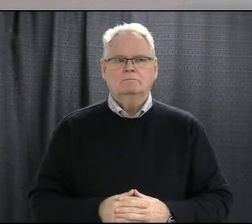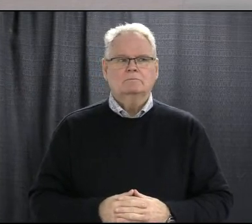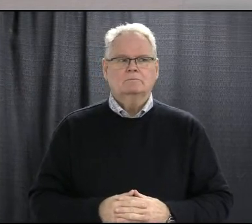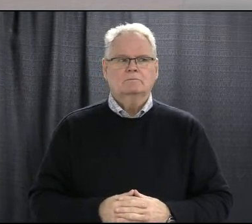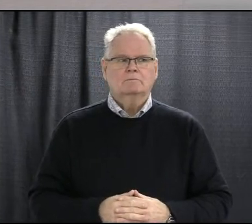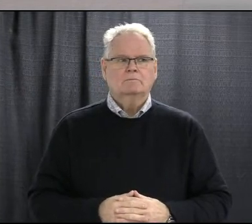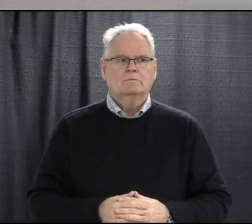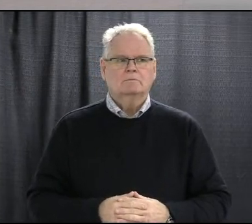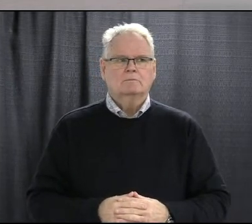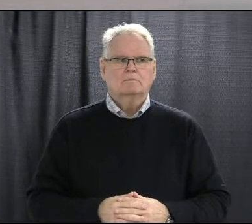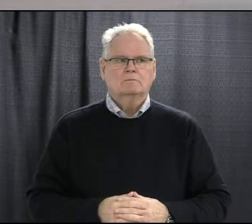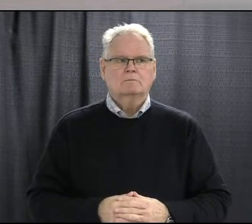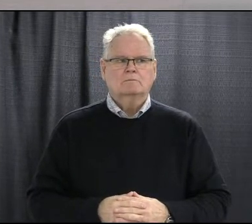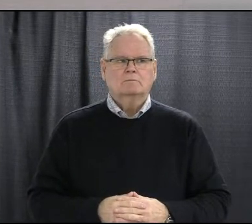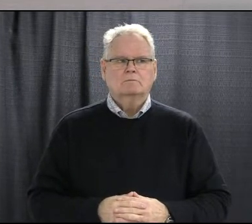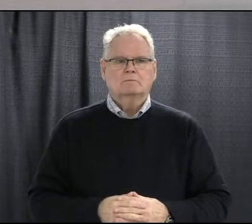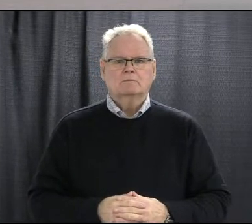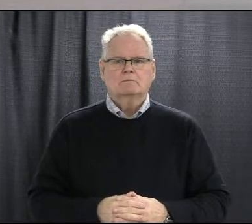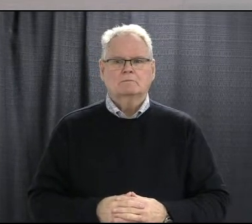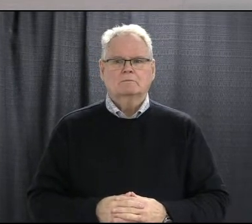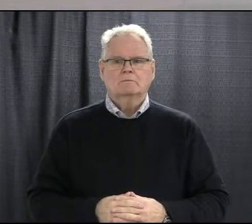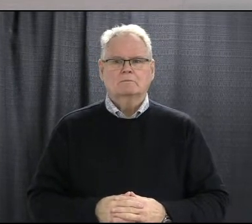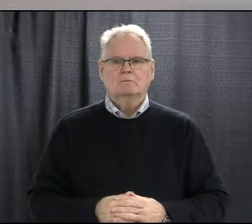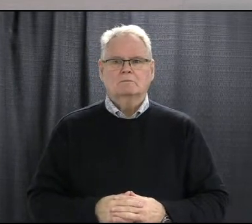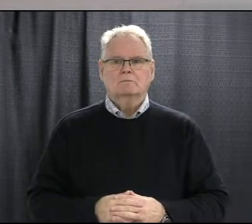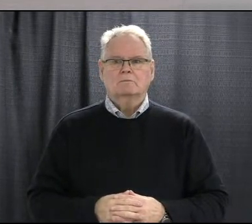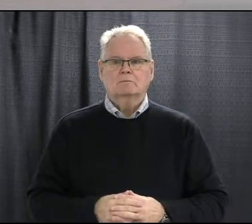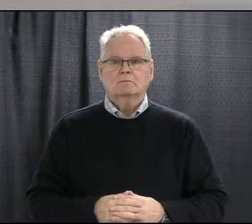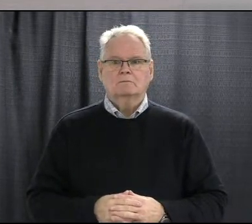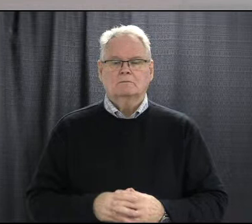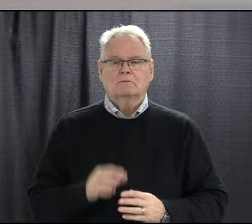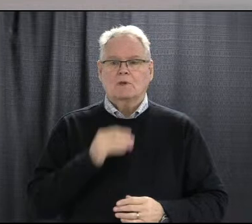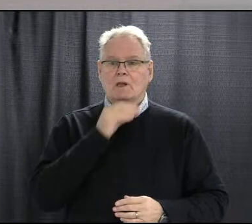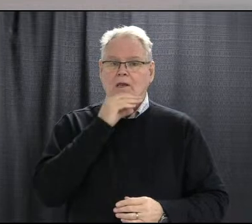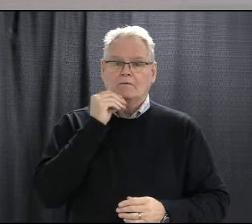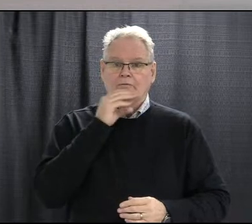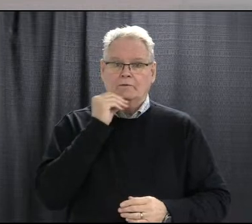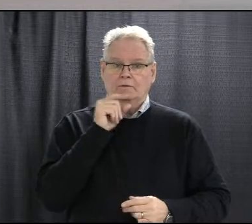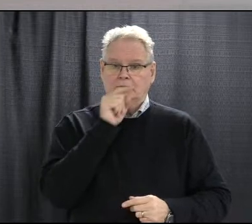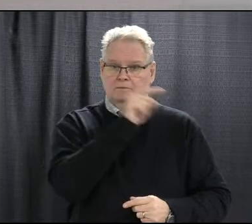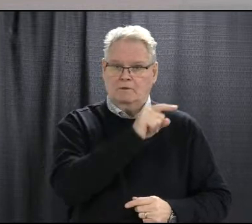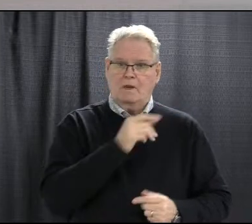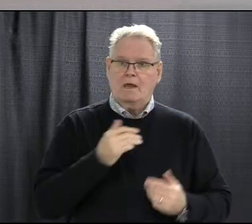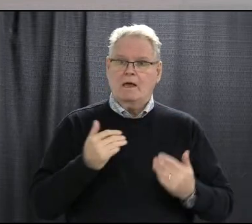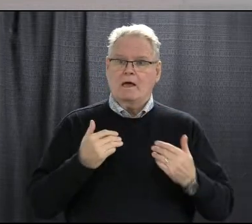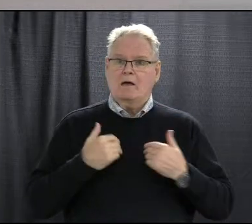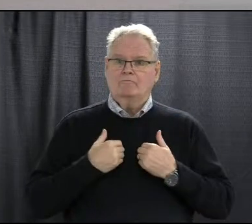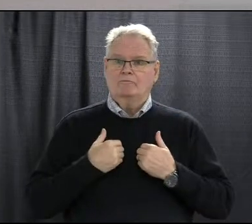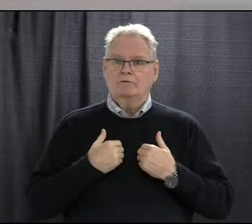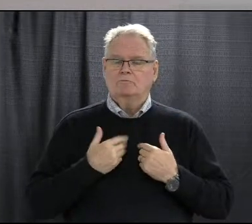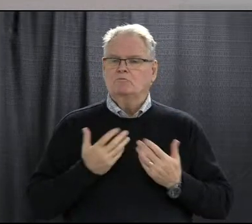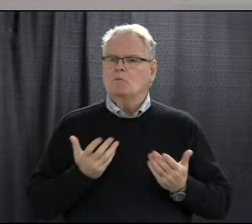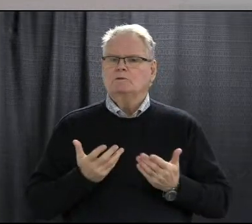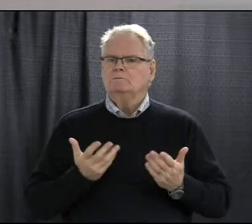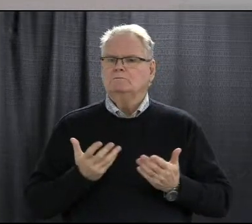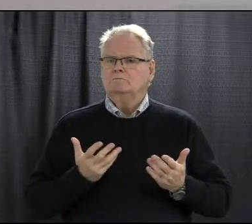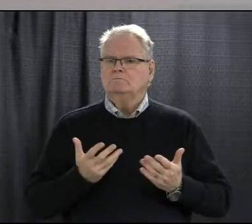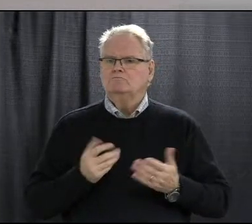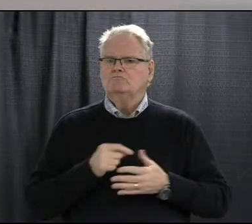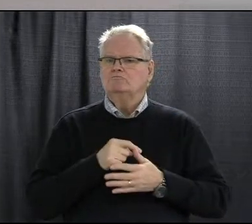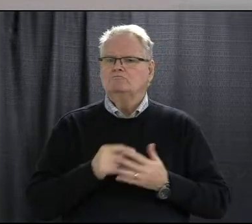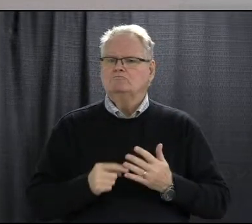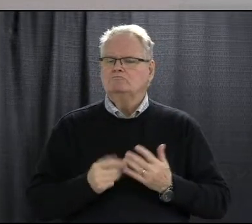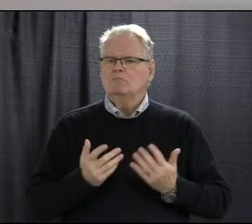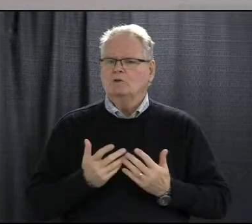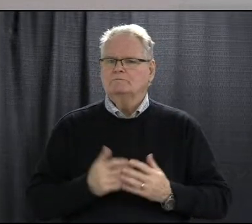meeting right now in Halifax for a healthcare summit. A big topic is around intra-provincial recruitment.